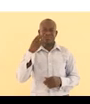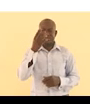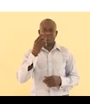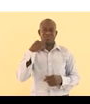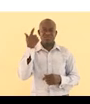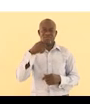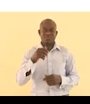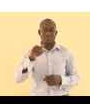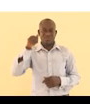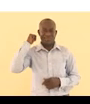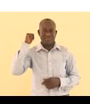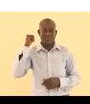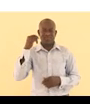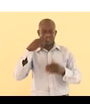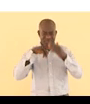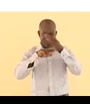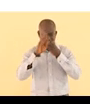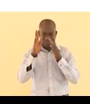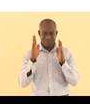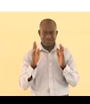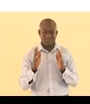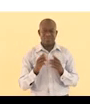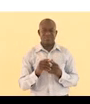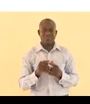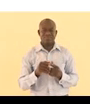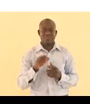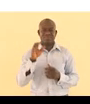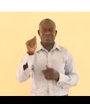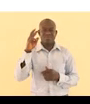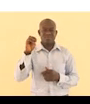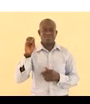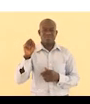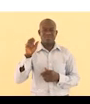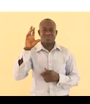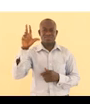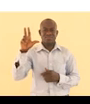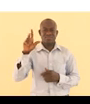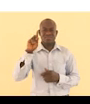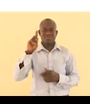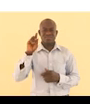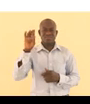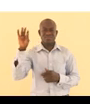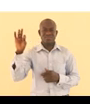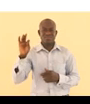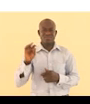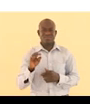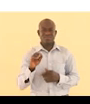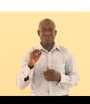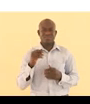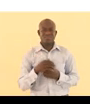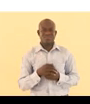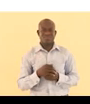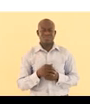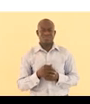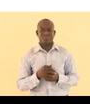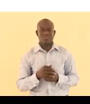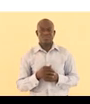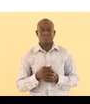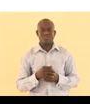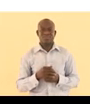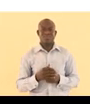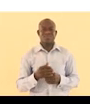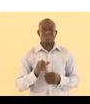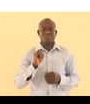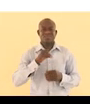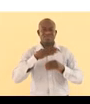can refuse to prophesy?" Amos chapter 3, verse 1 to 8. Matthew 10, 16,